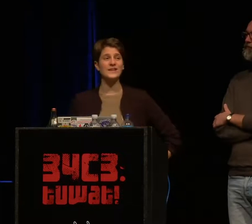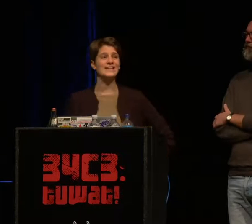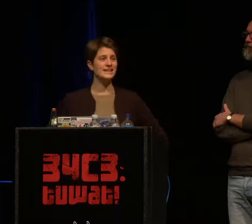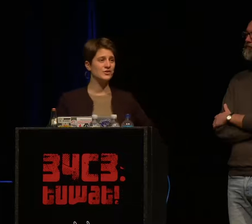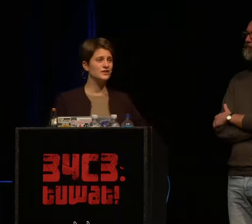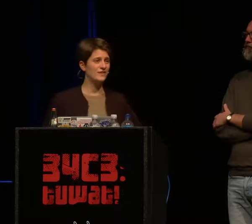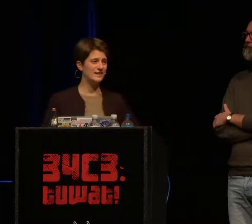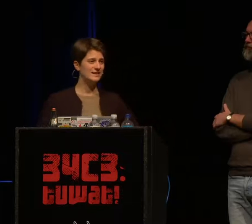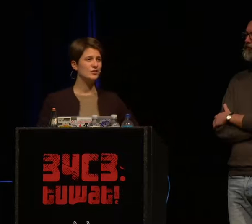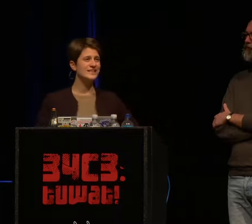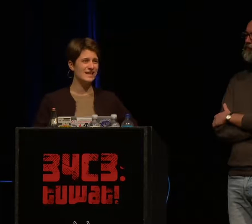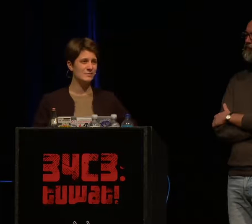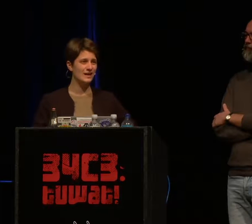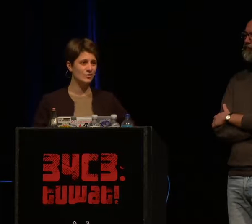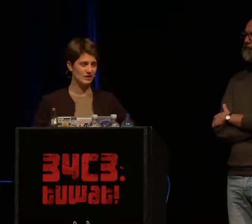permissions